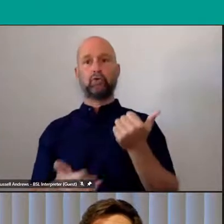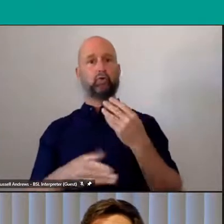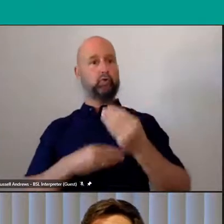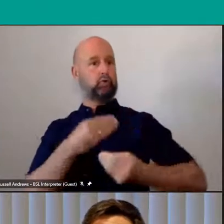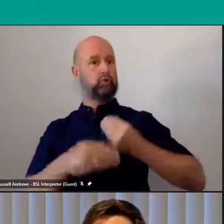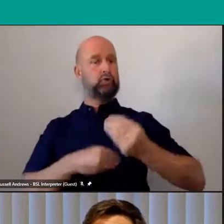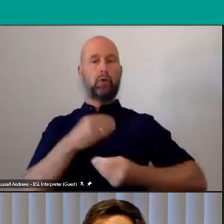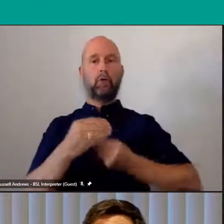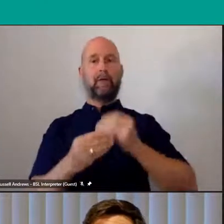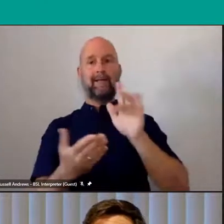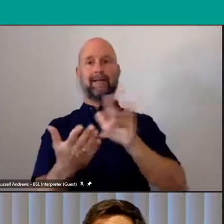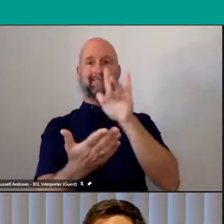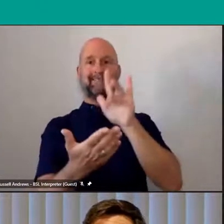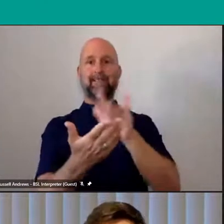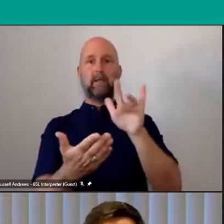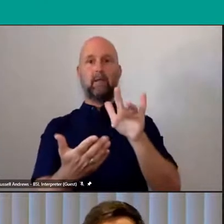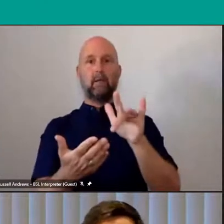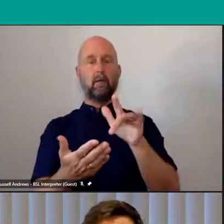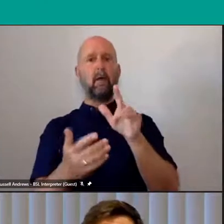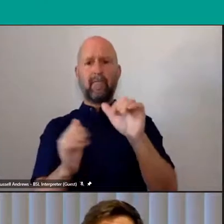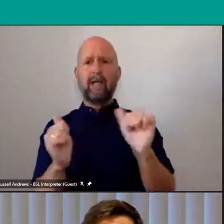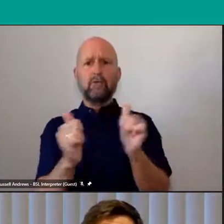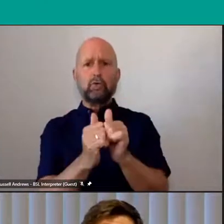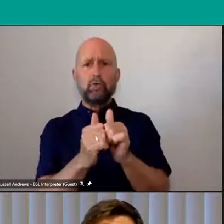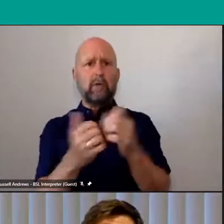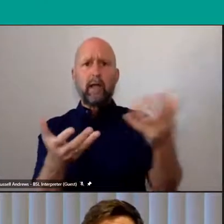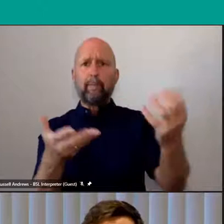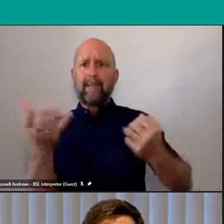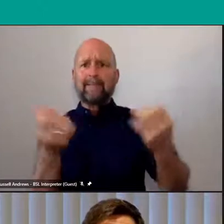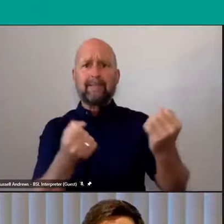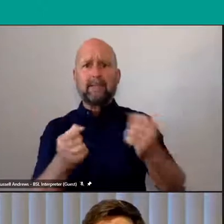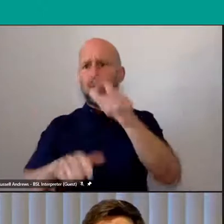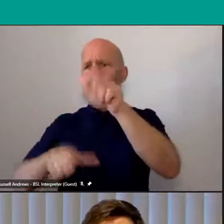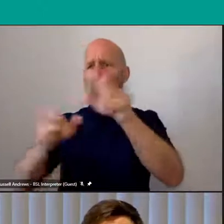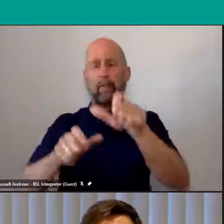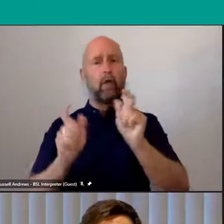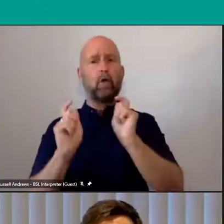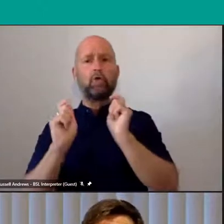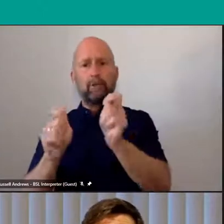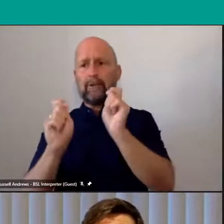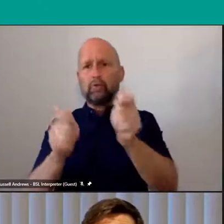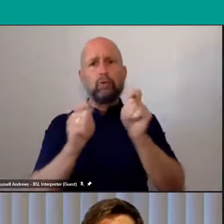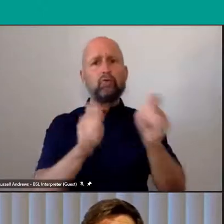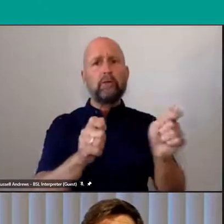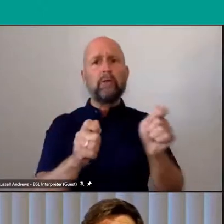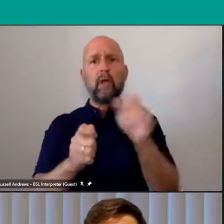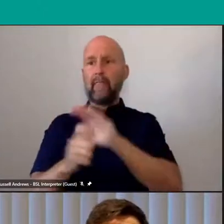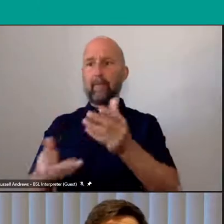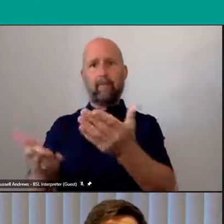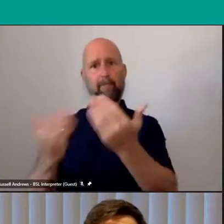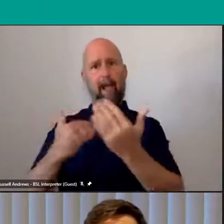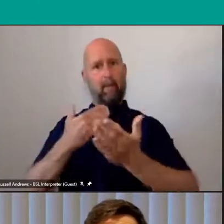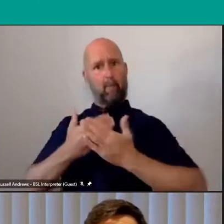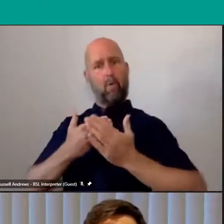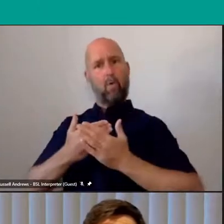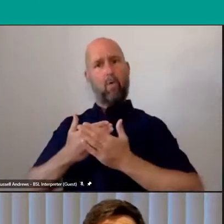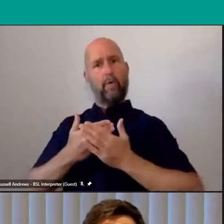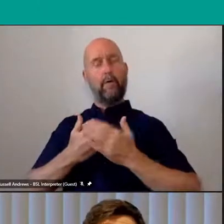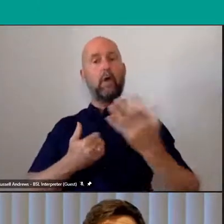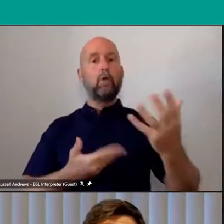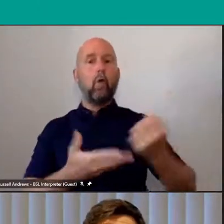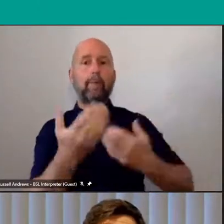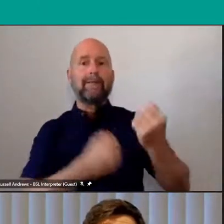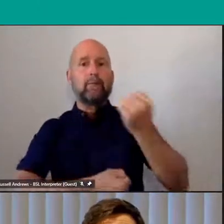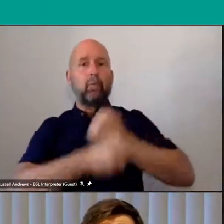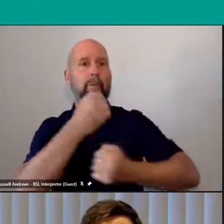that's good for business as well as people. If you treat people properly, you get more from people and your business will be more